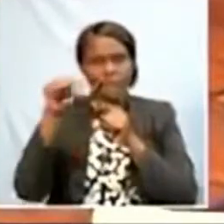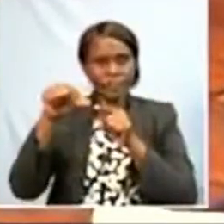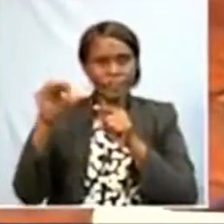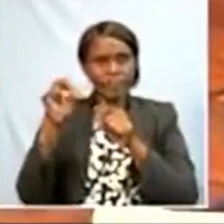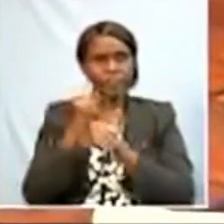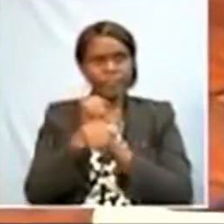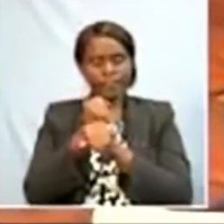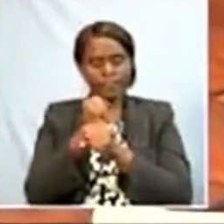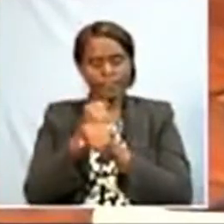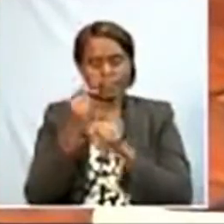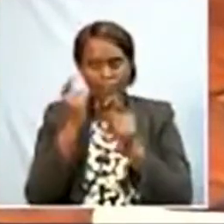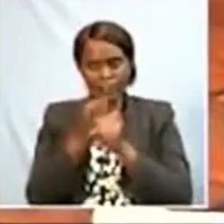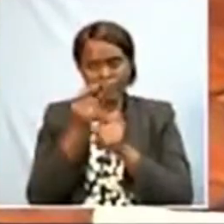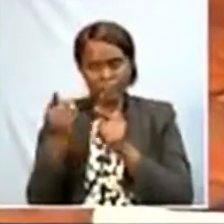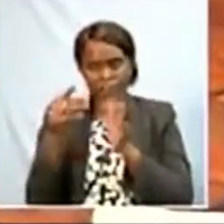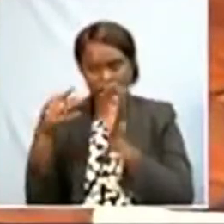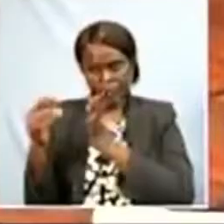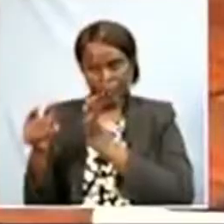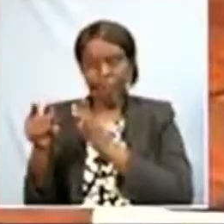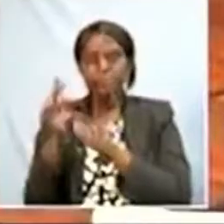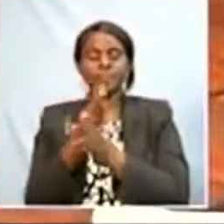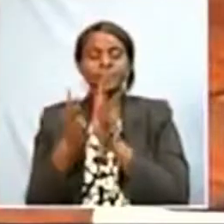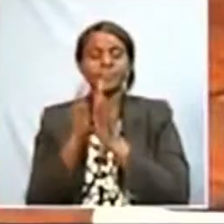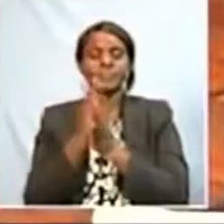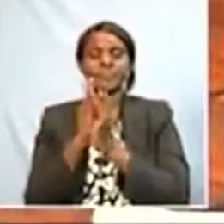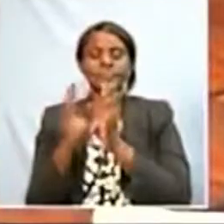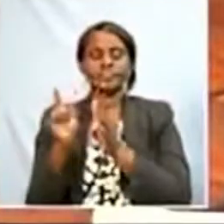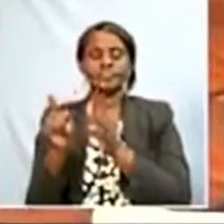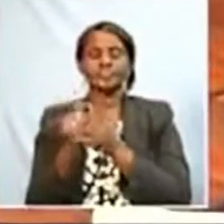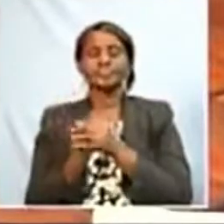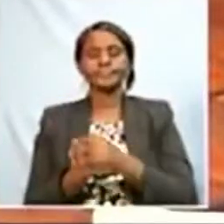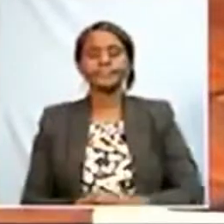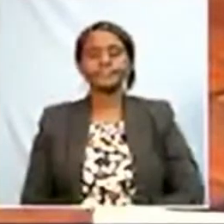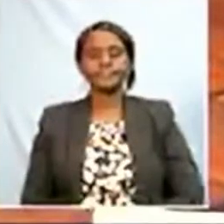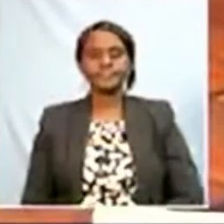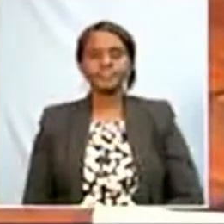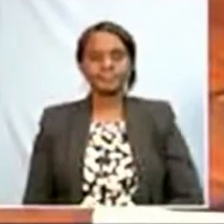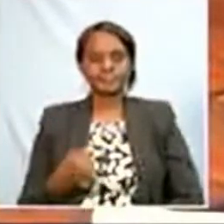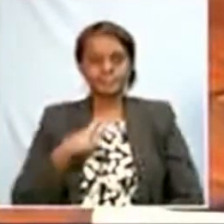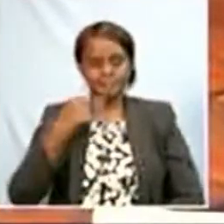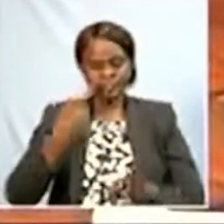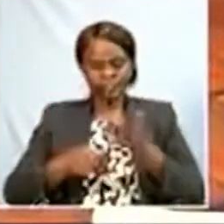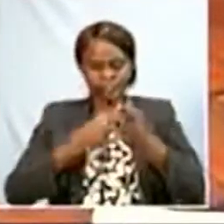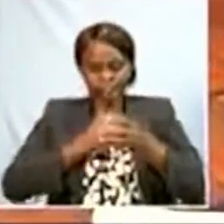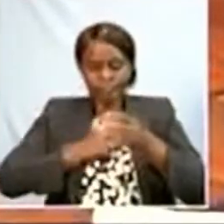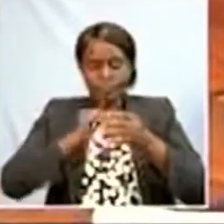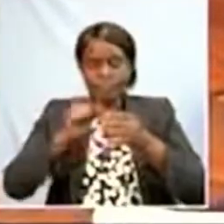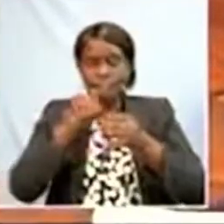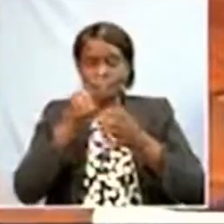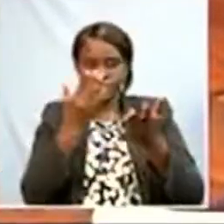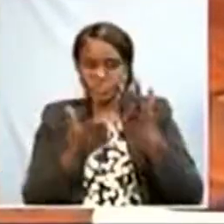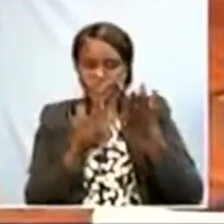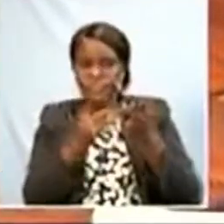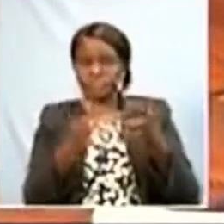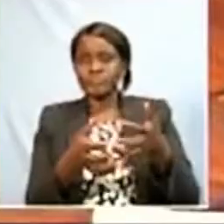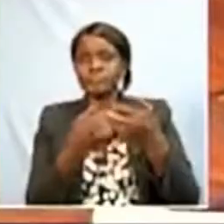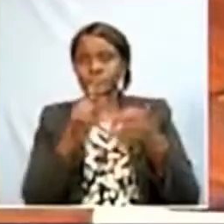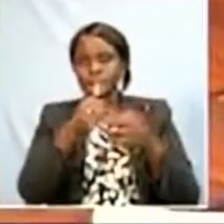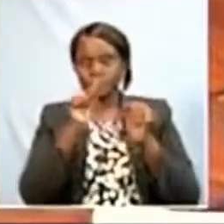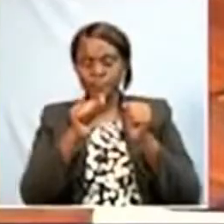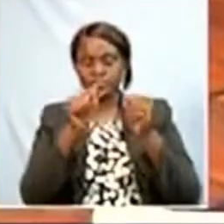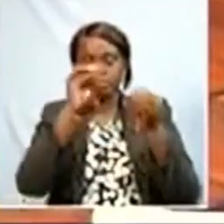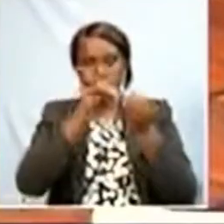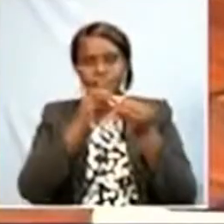work also from the part of our contractors. I think that's what I can say. Maybe the engineer can also